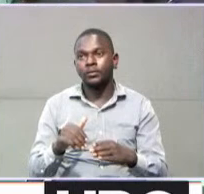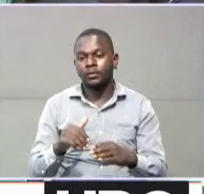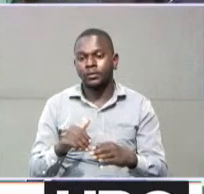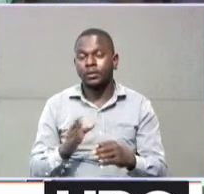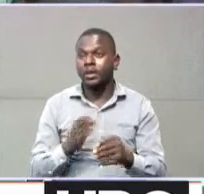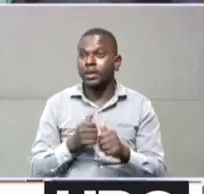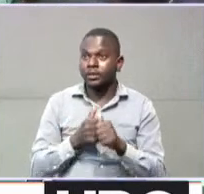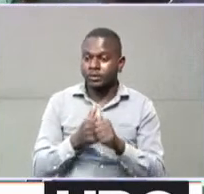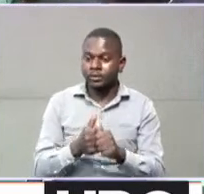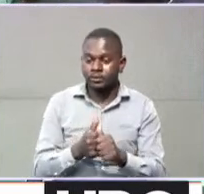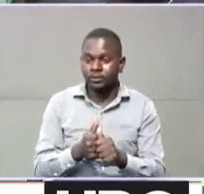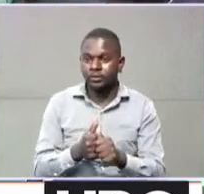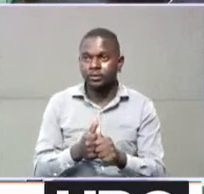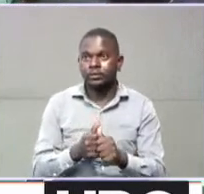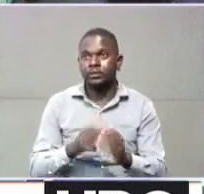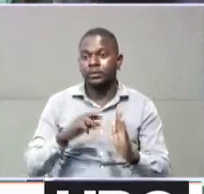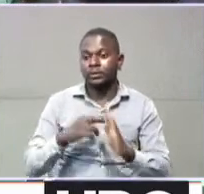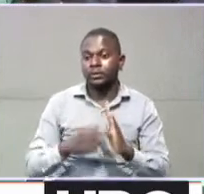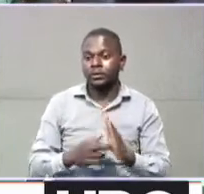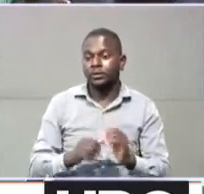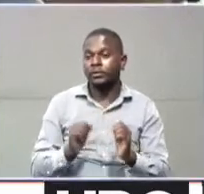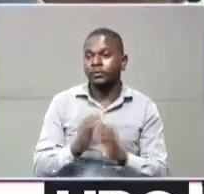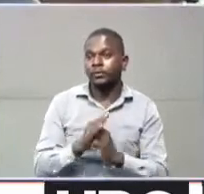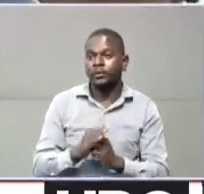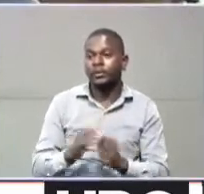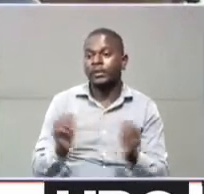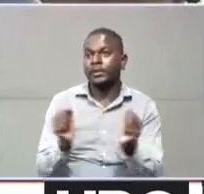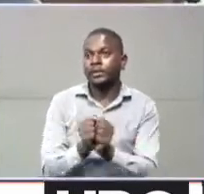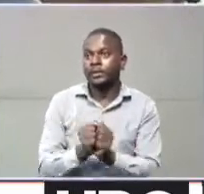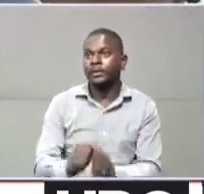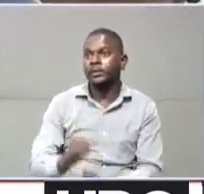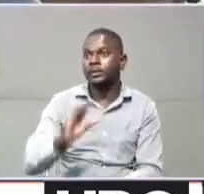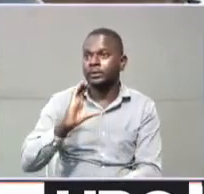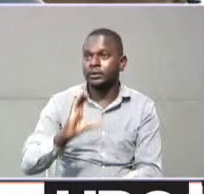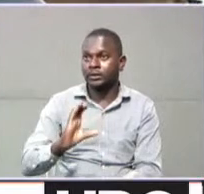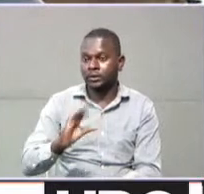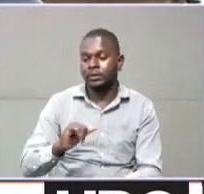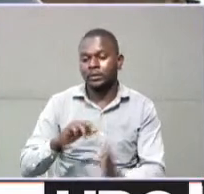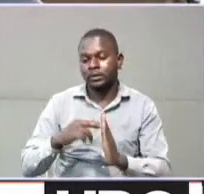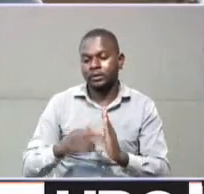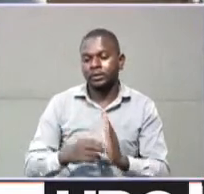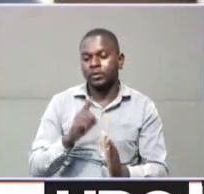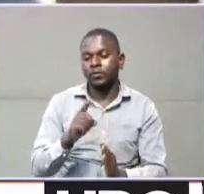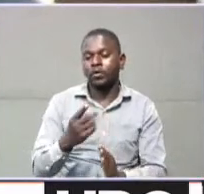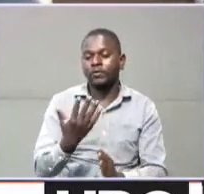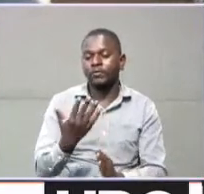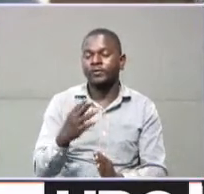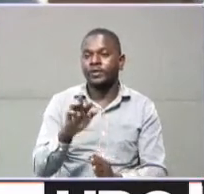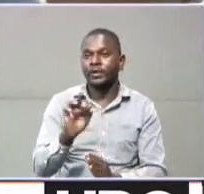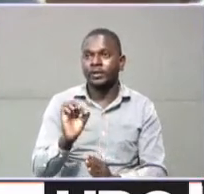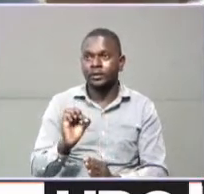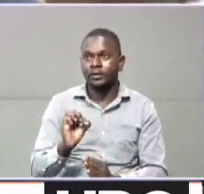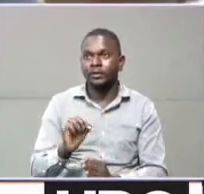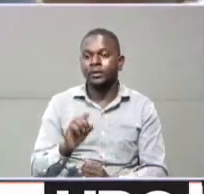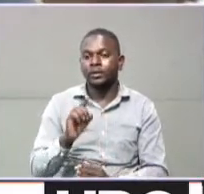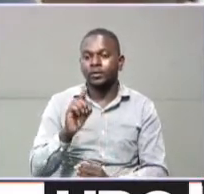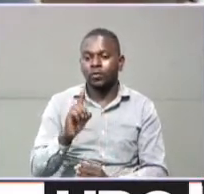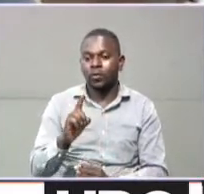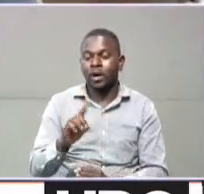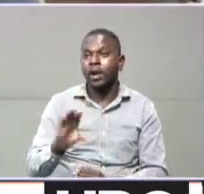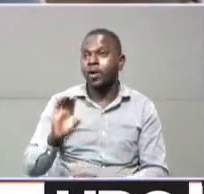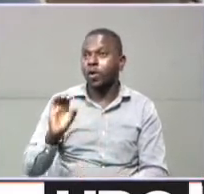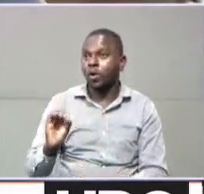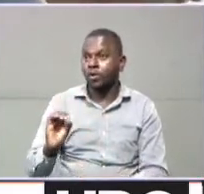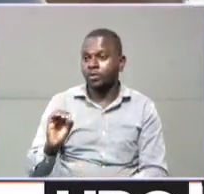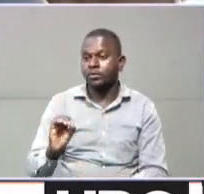in accordance with the provisions of rule 15 10 c rule 158 100